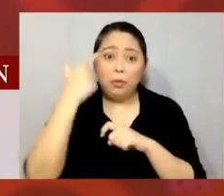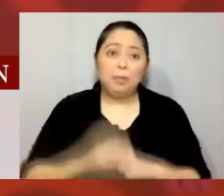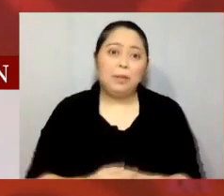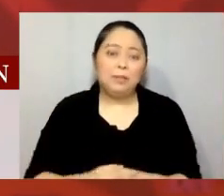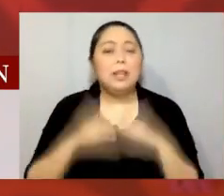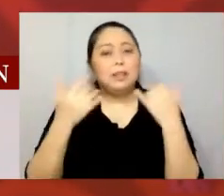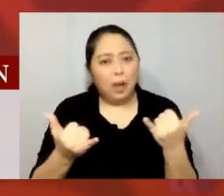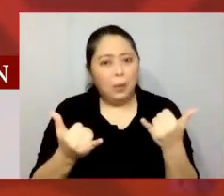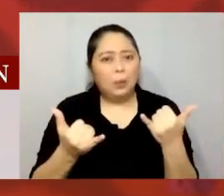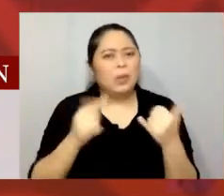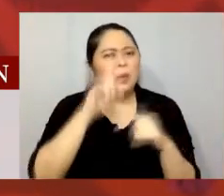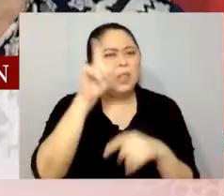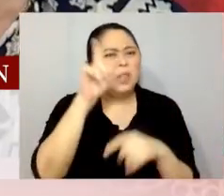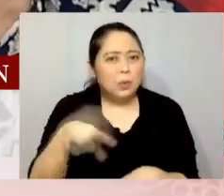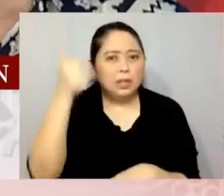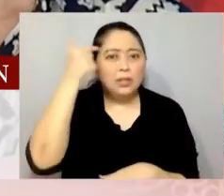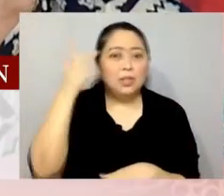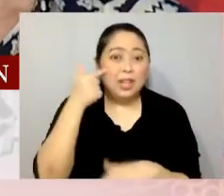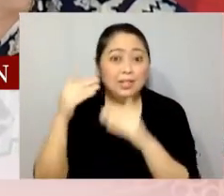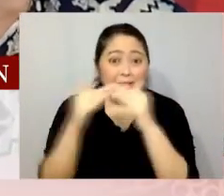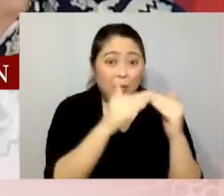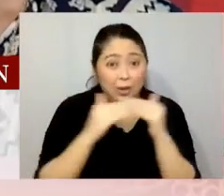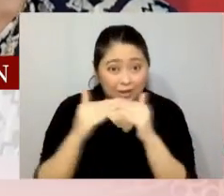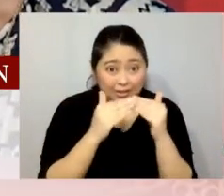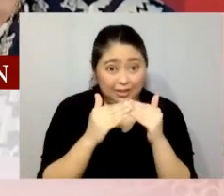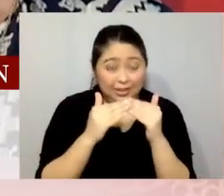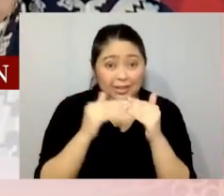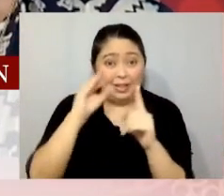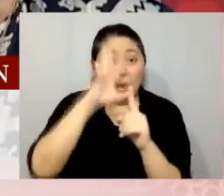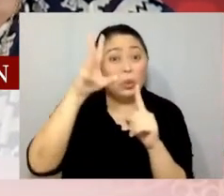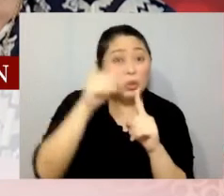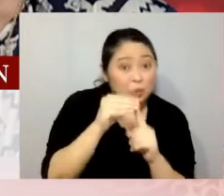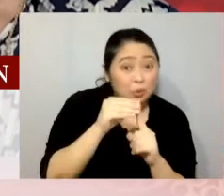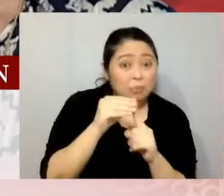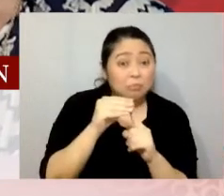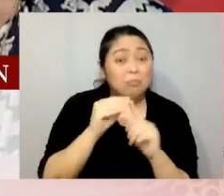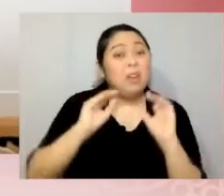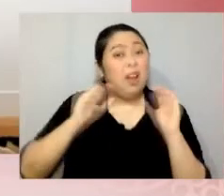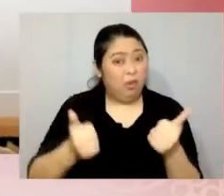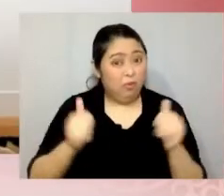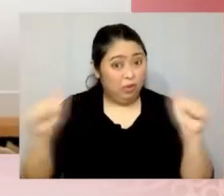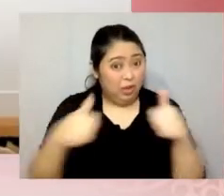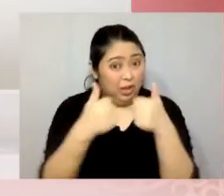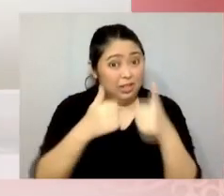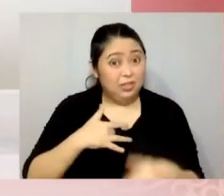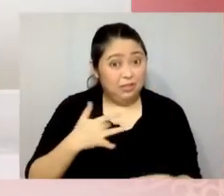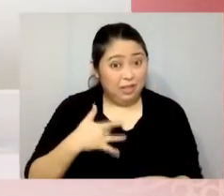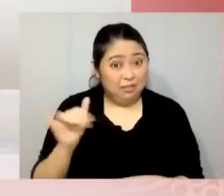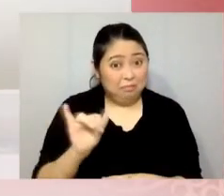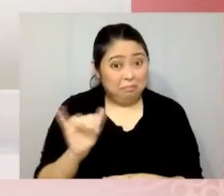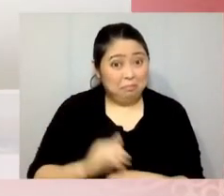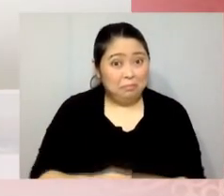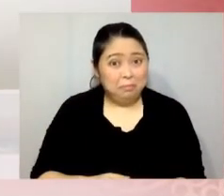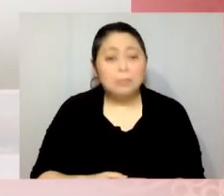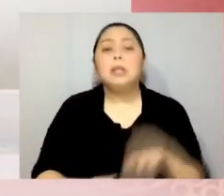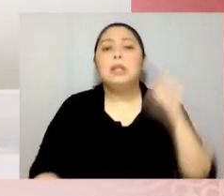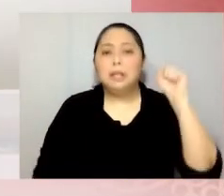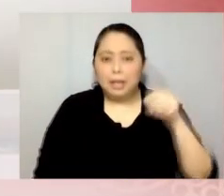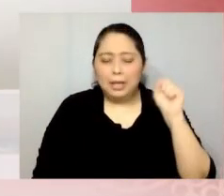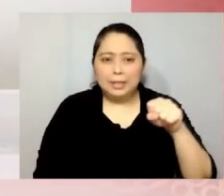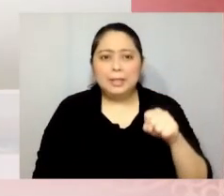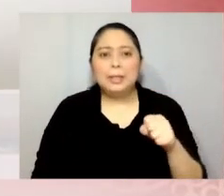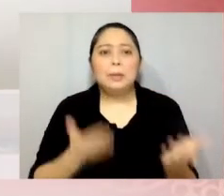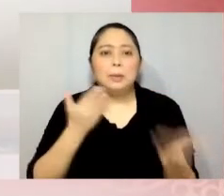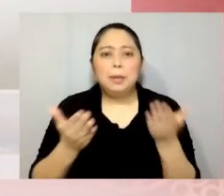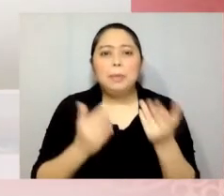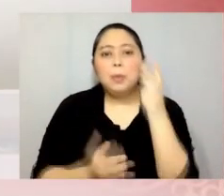of culture, do you see that as a challenge when it comes to governance? For now, Karen, you will find